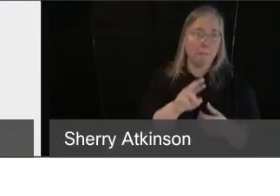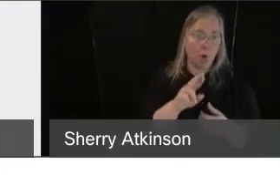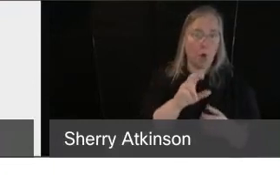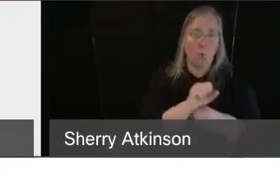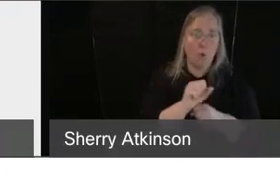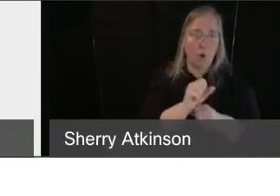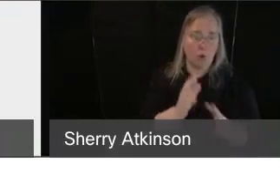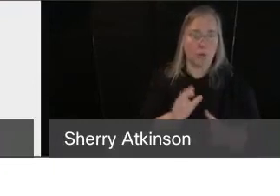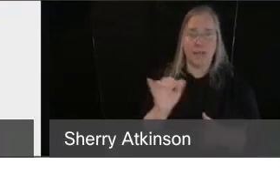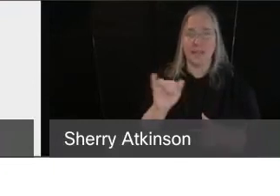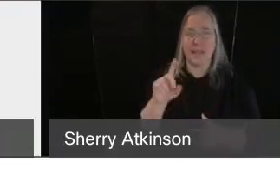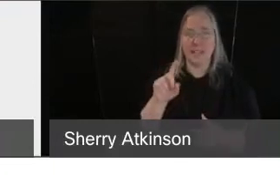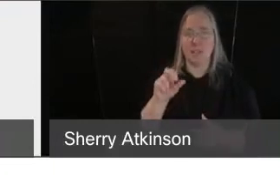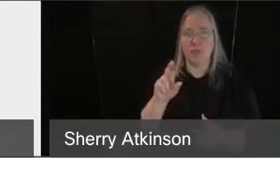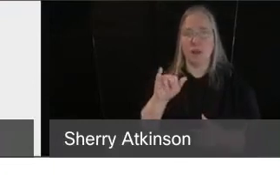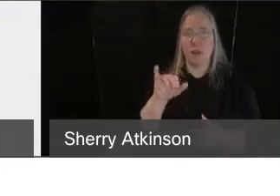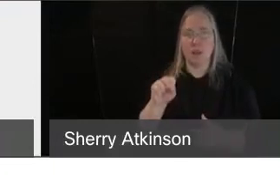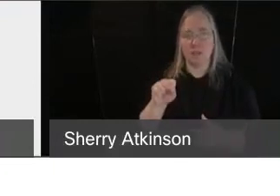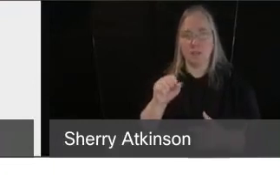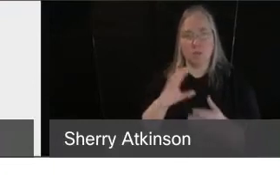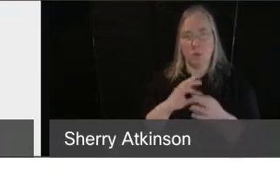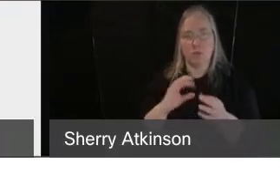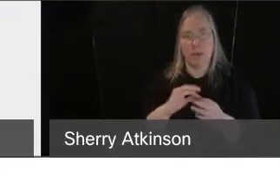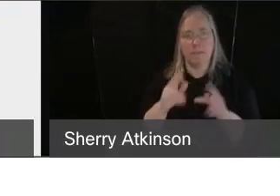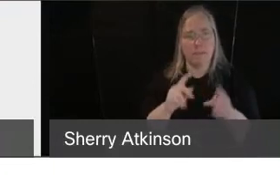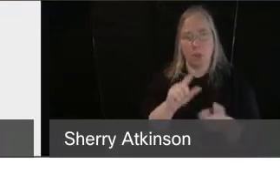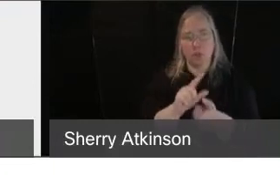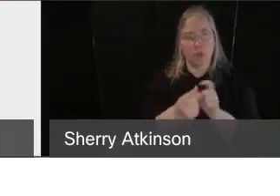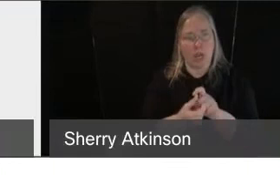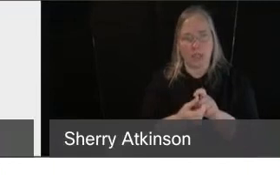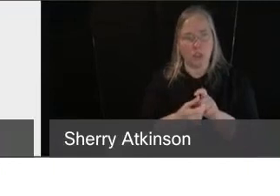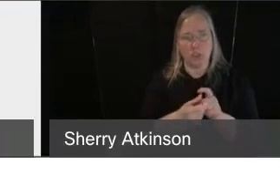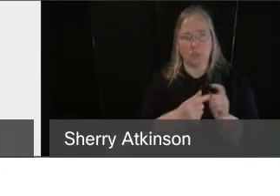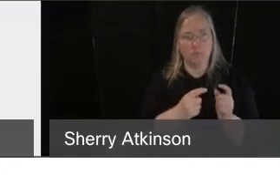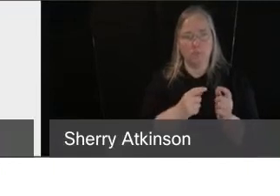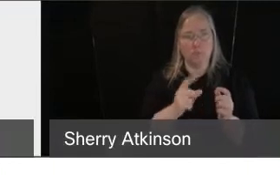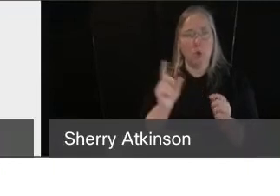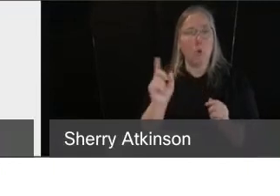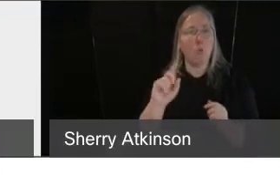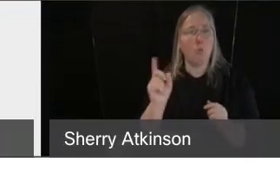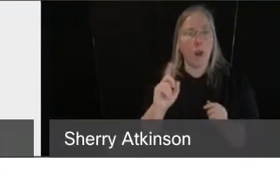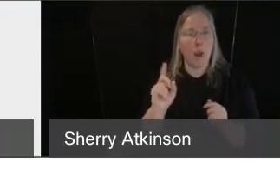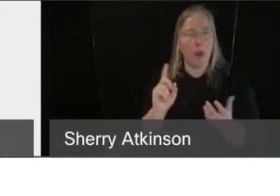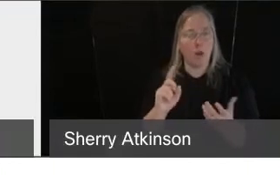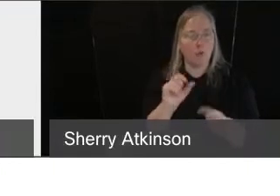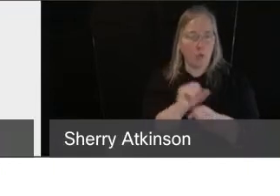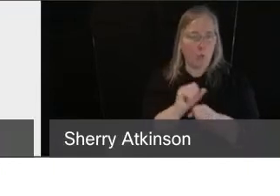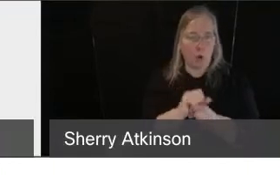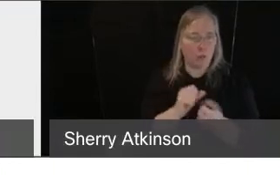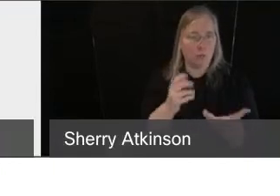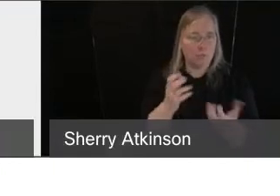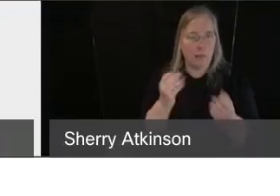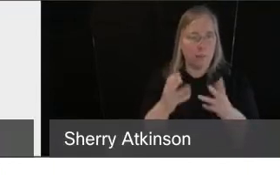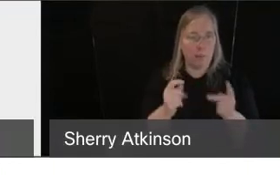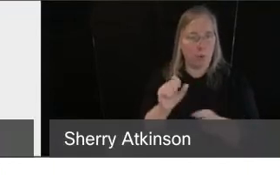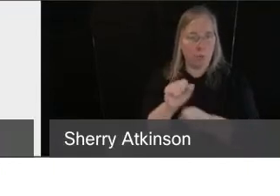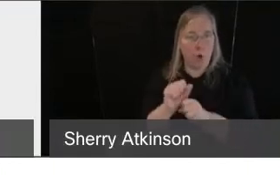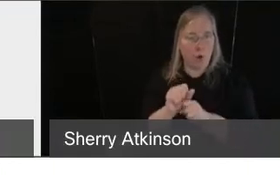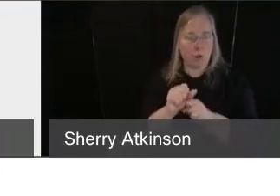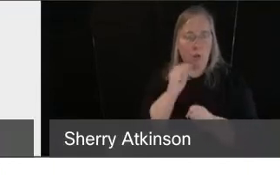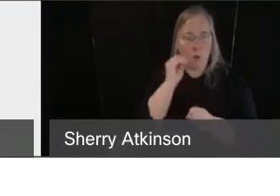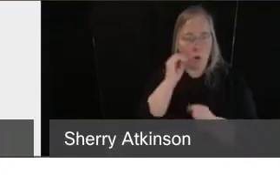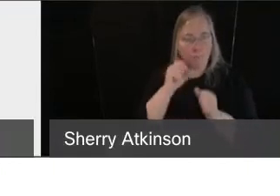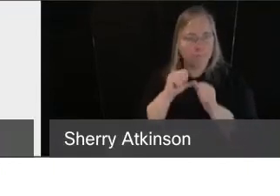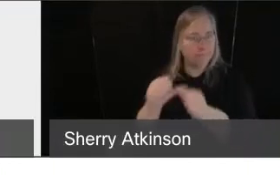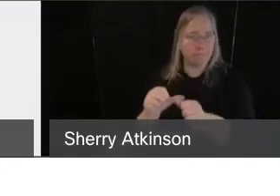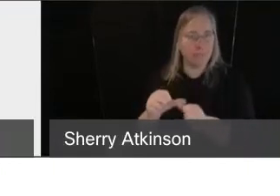talked about, people are making changes in terms of where they work at home, those types of things. So with work at home is